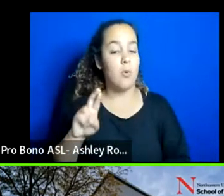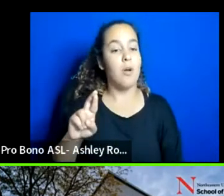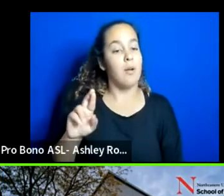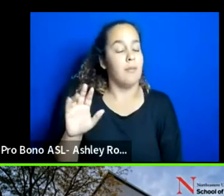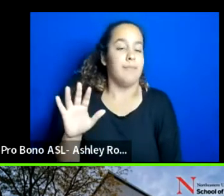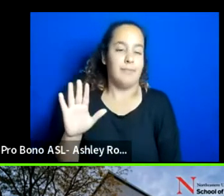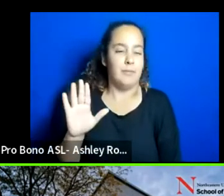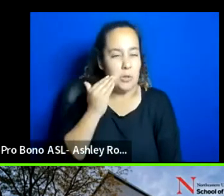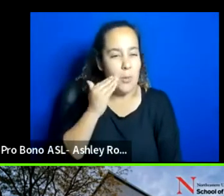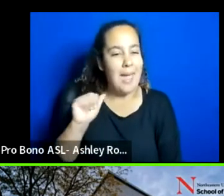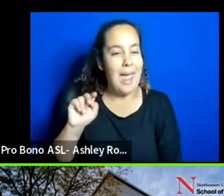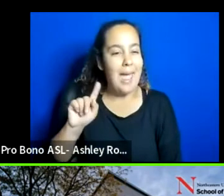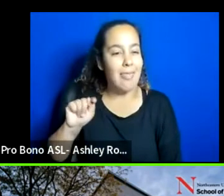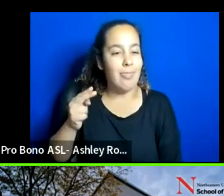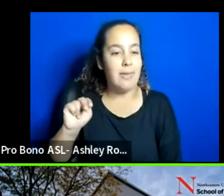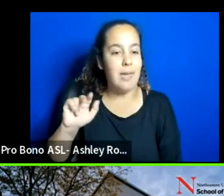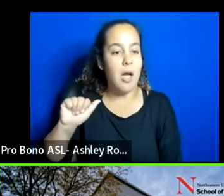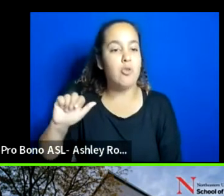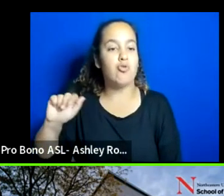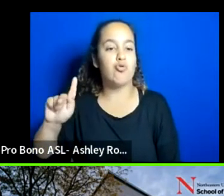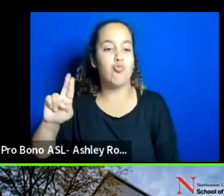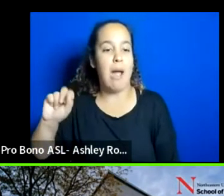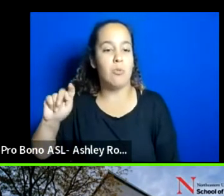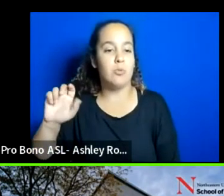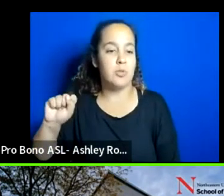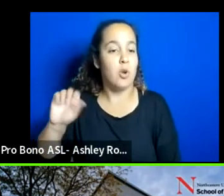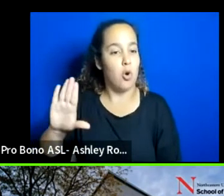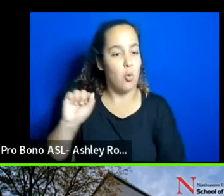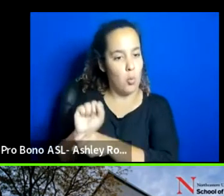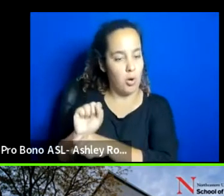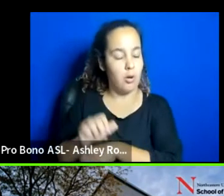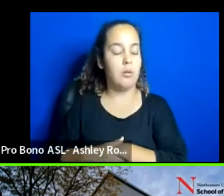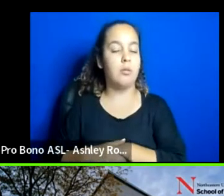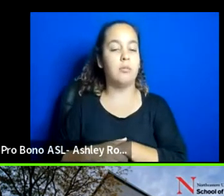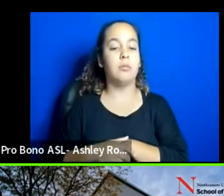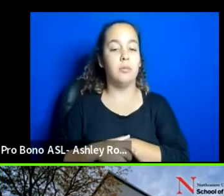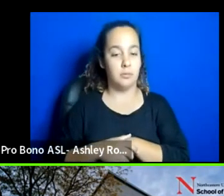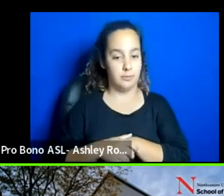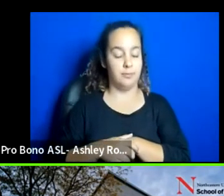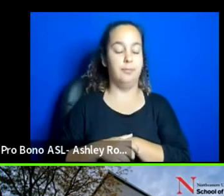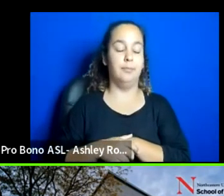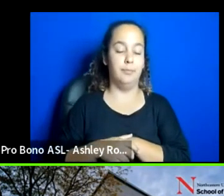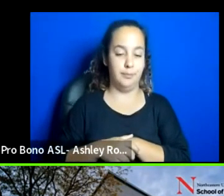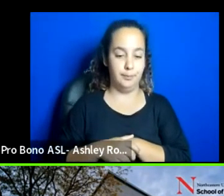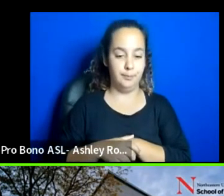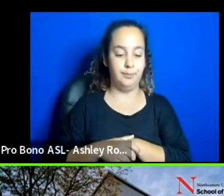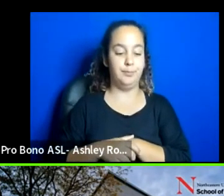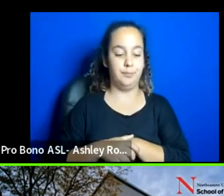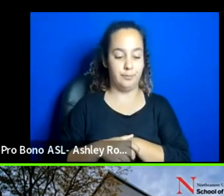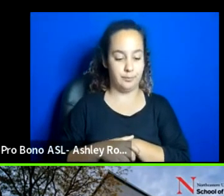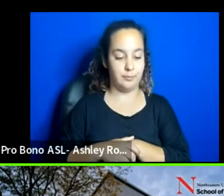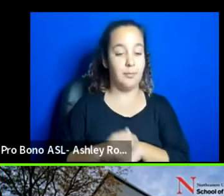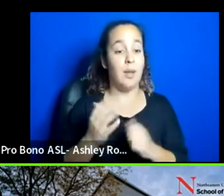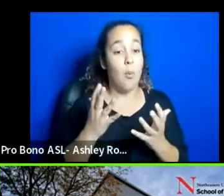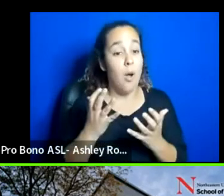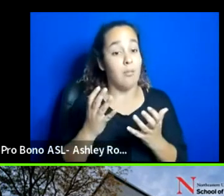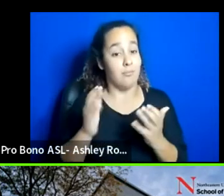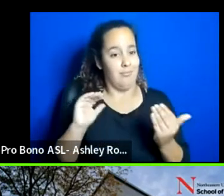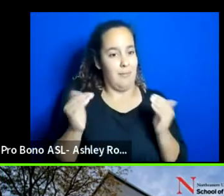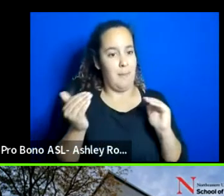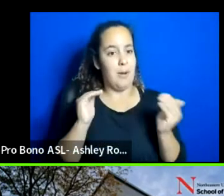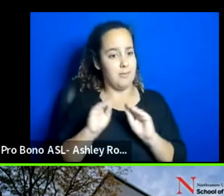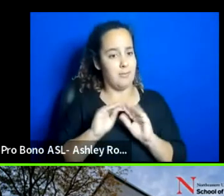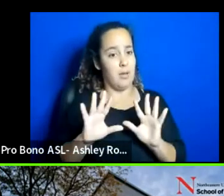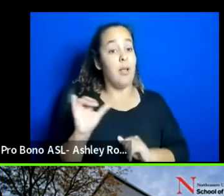work. But I also want to step outside that maybe obvious comparisons to think about businesses like